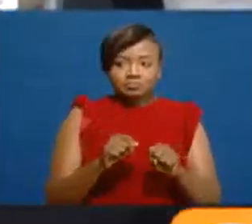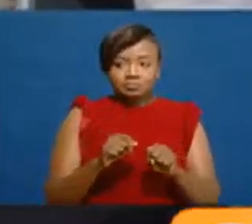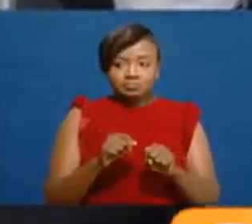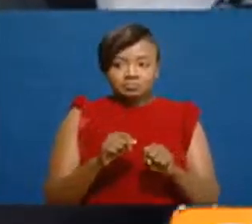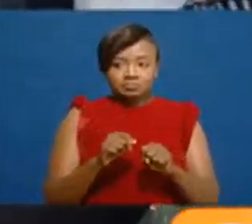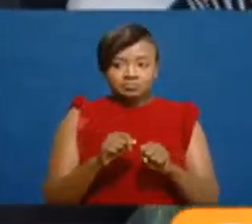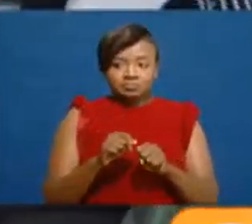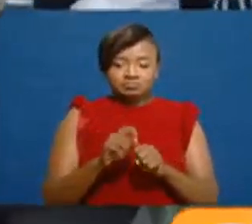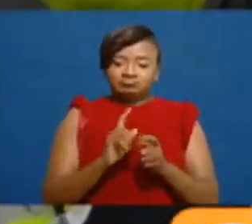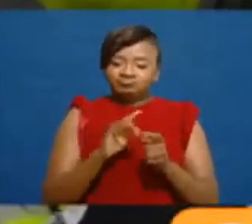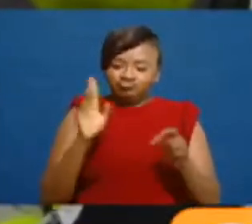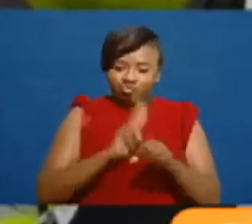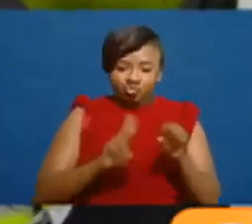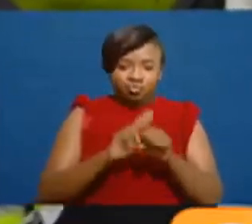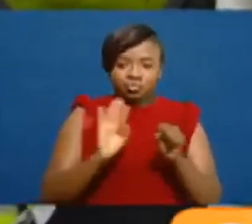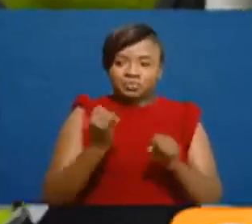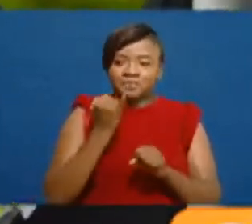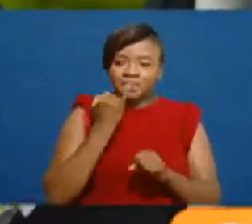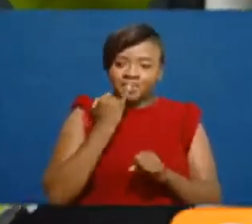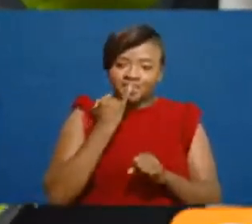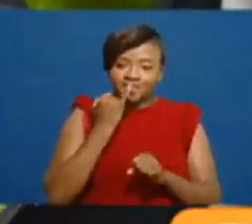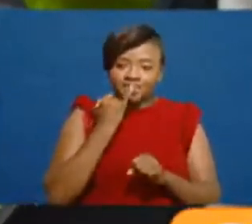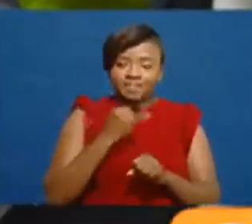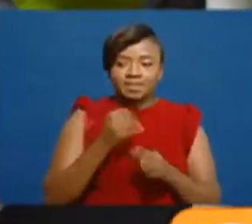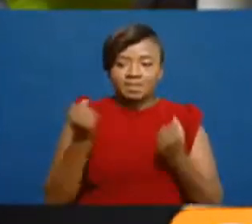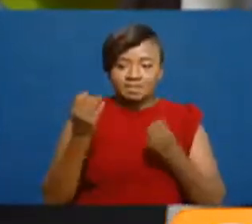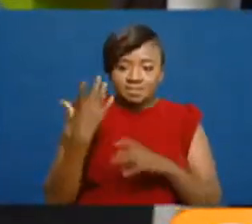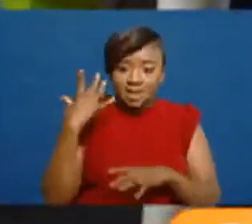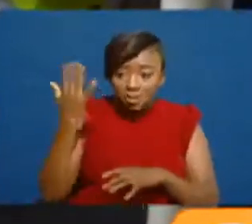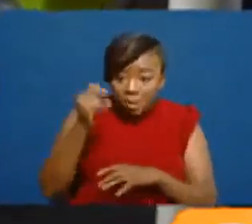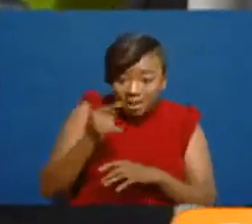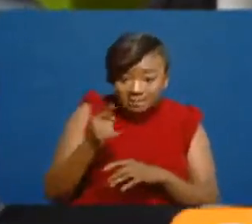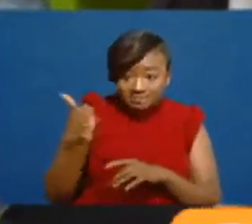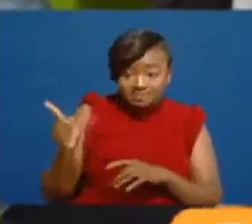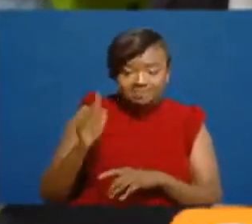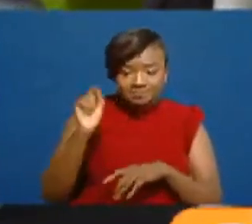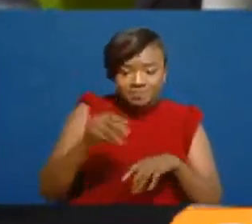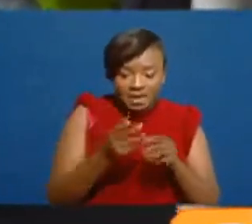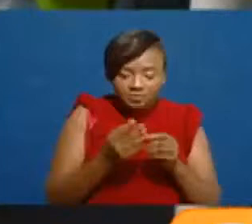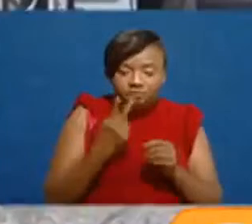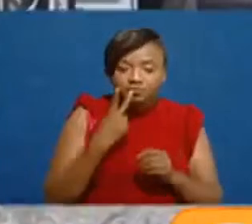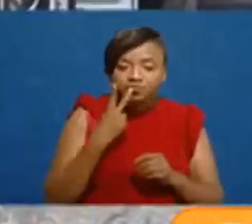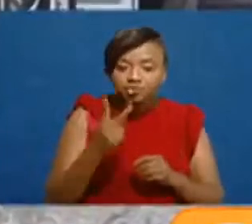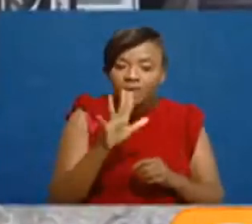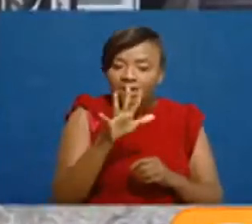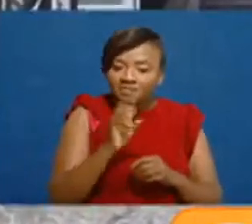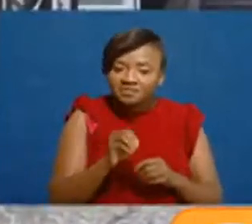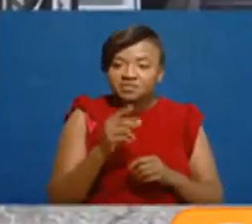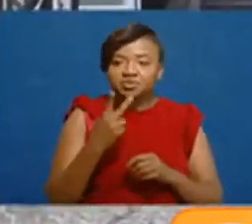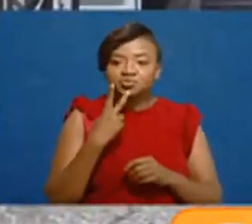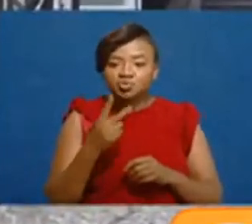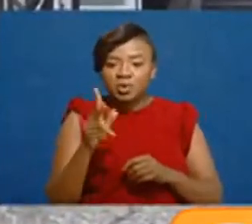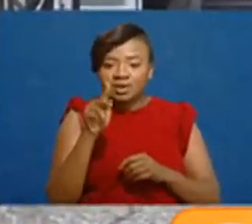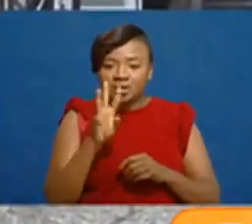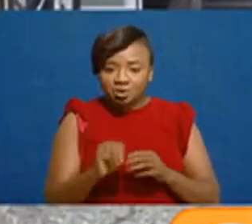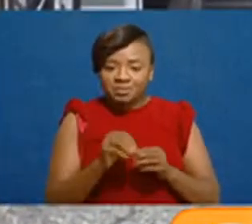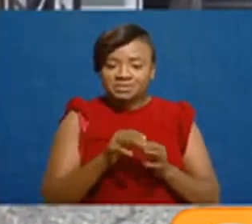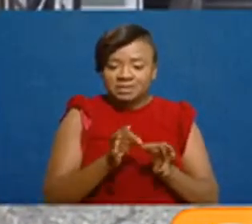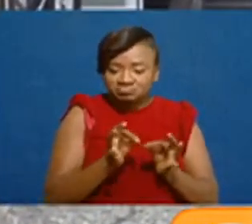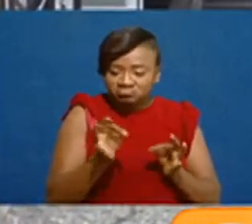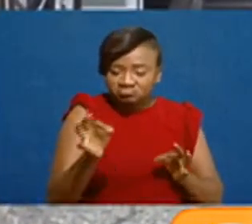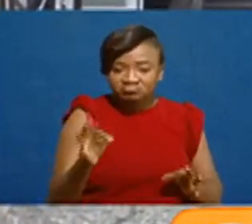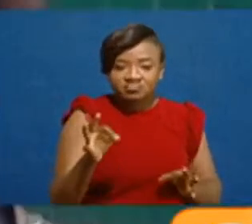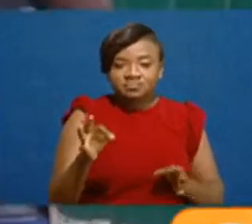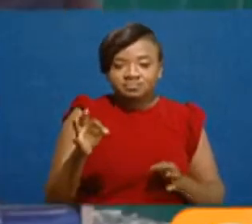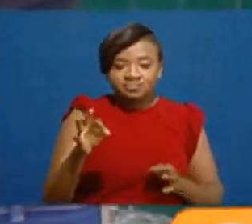energy. The electric buses can go between 250 to 300 kilometers on full charge, and the addition of more charging stations within